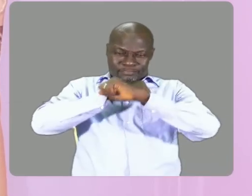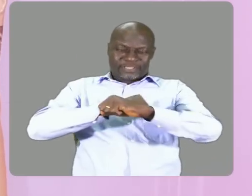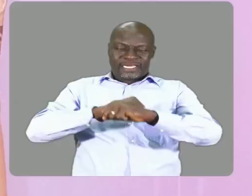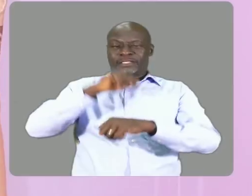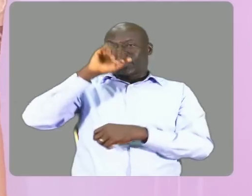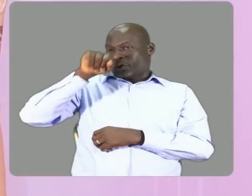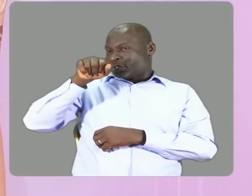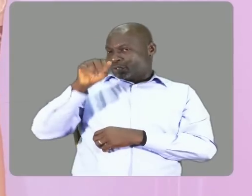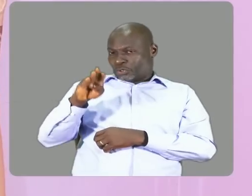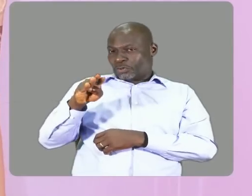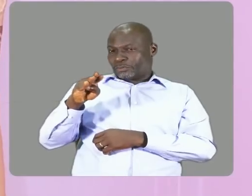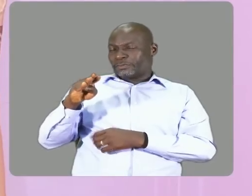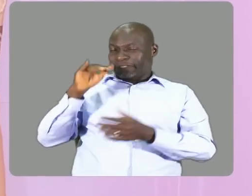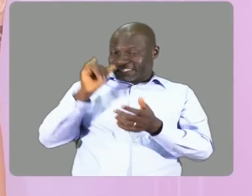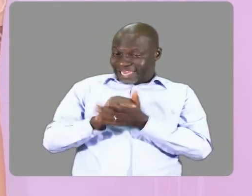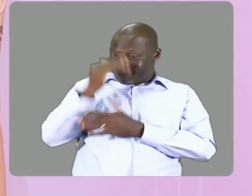afa Job ho.